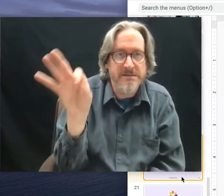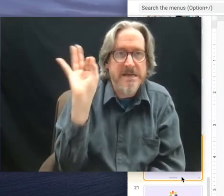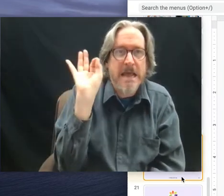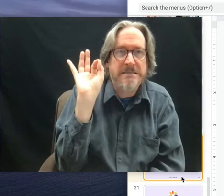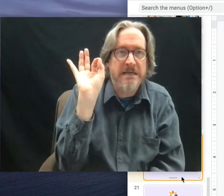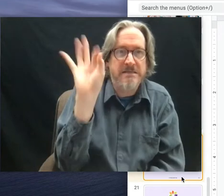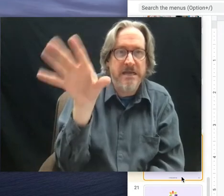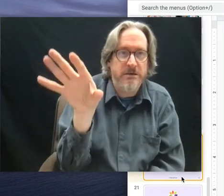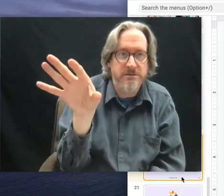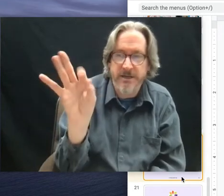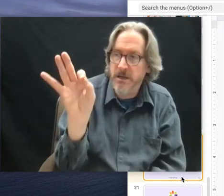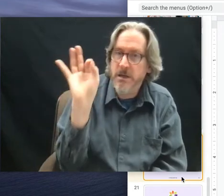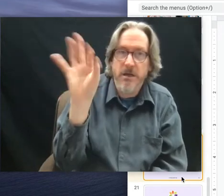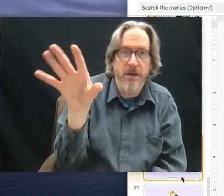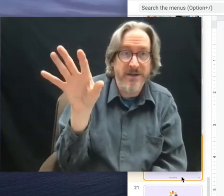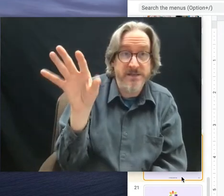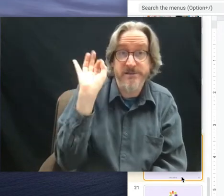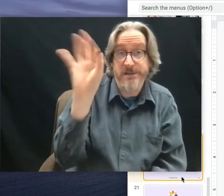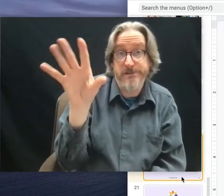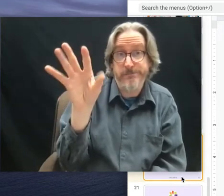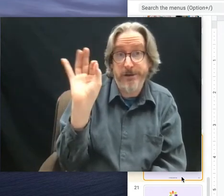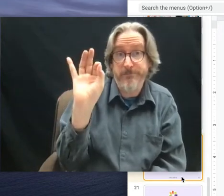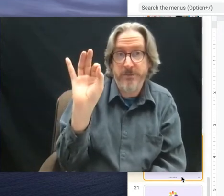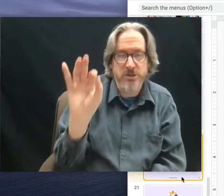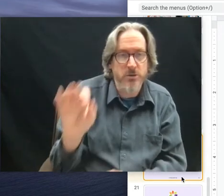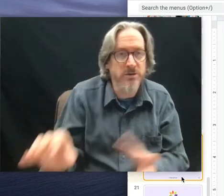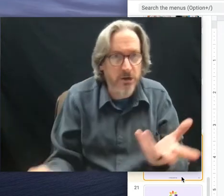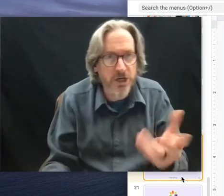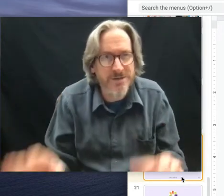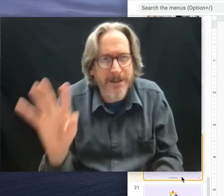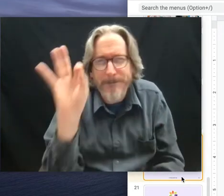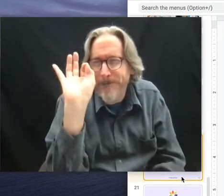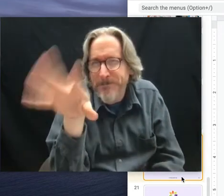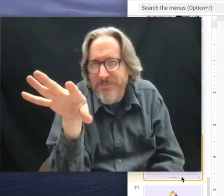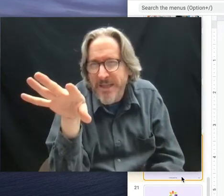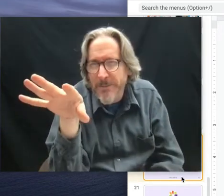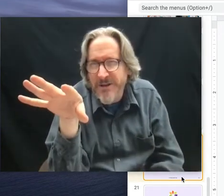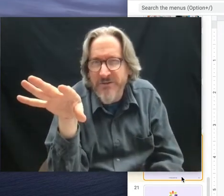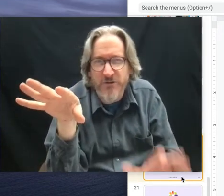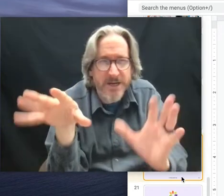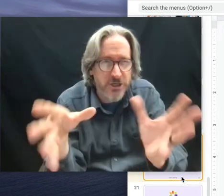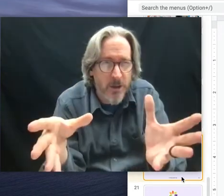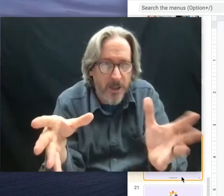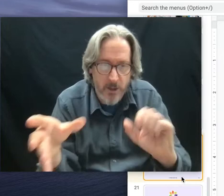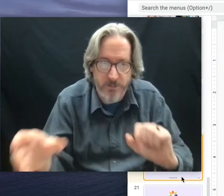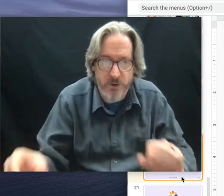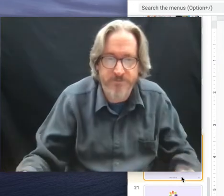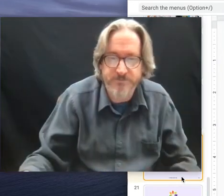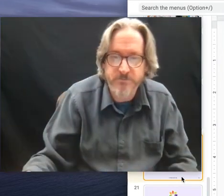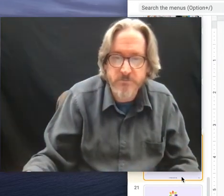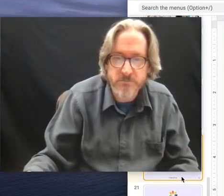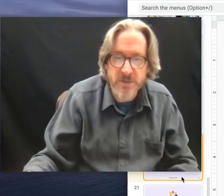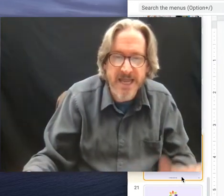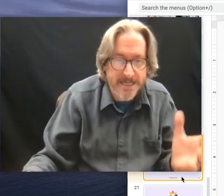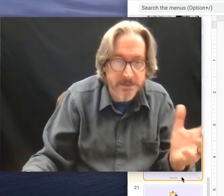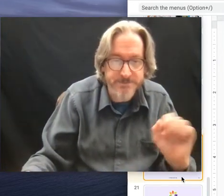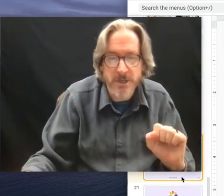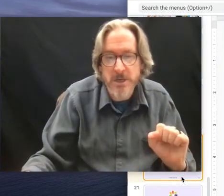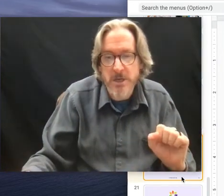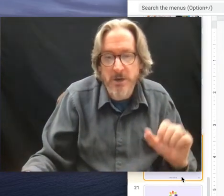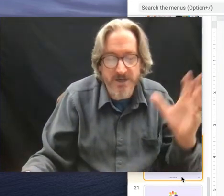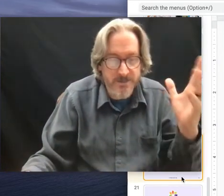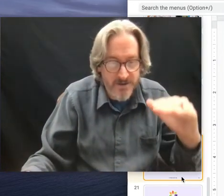bone, a snack-sized Snickers, right? A bite-sized thing. So they're going to use that little bit of information that will help you. A